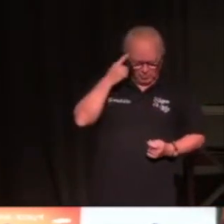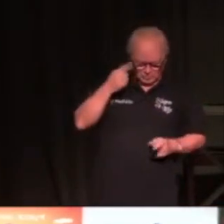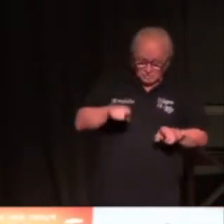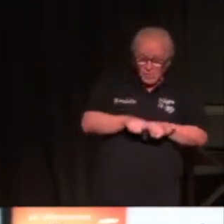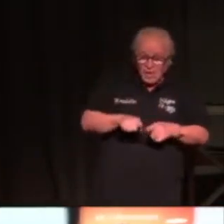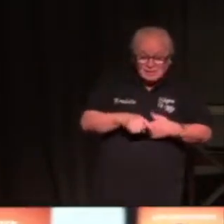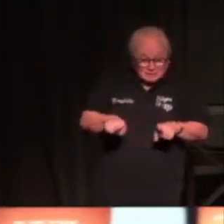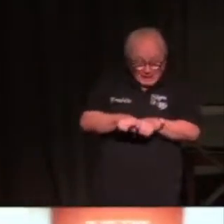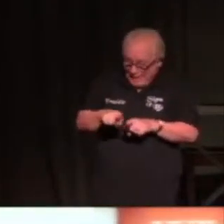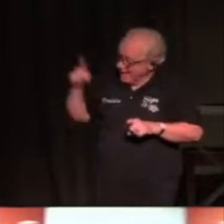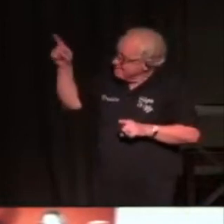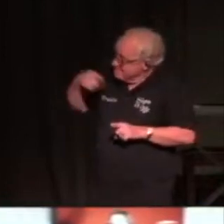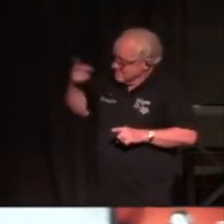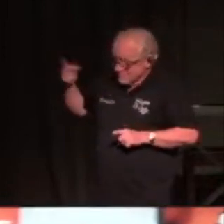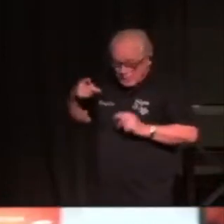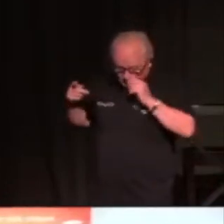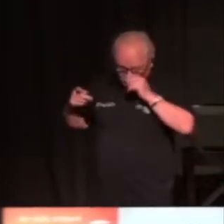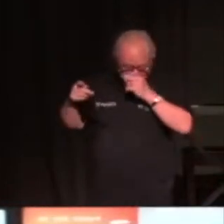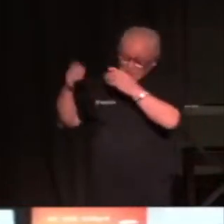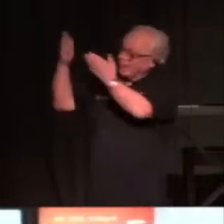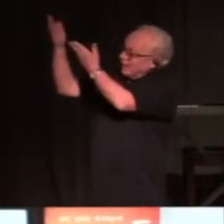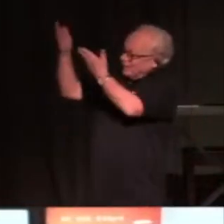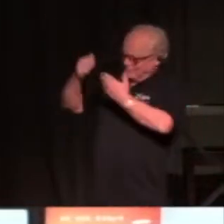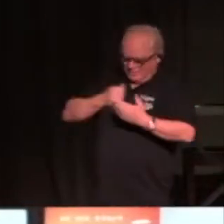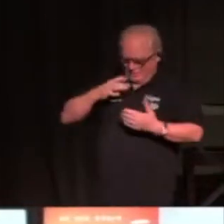And he'll give you the desires in your heart.